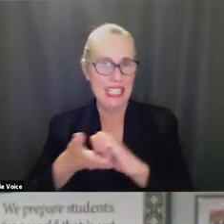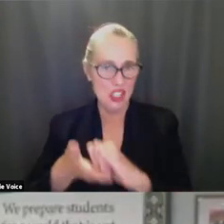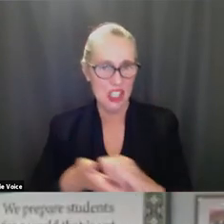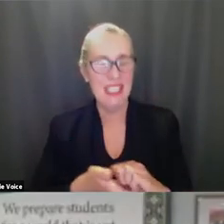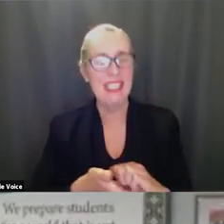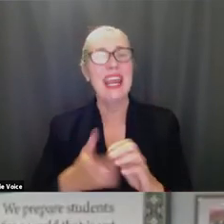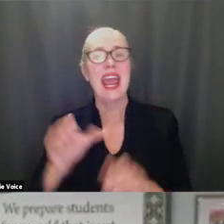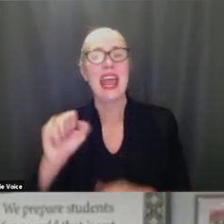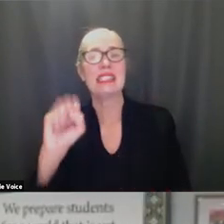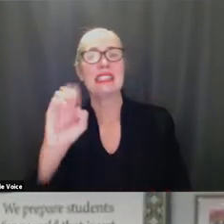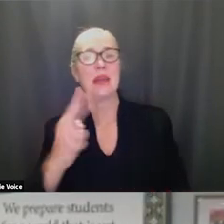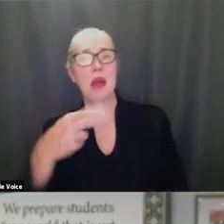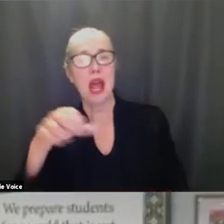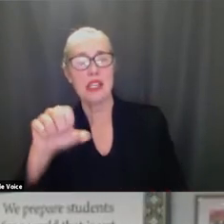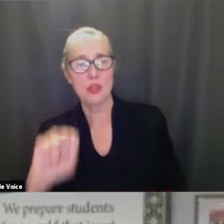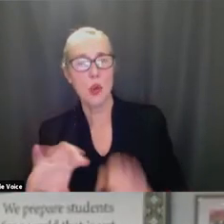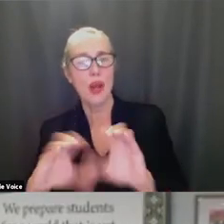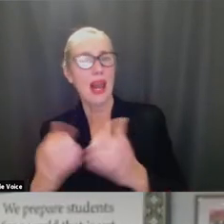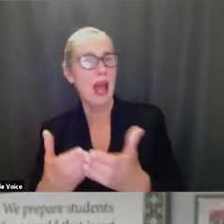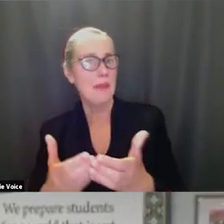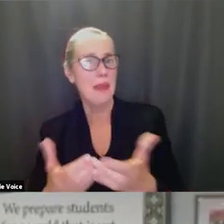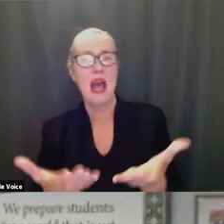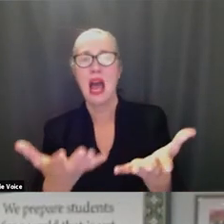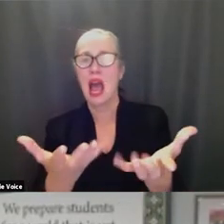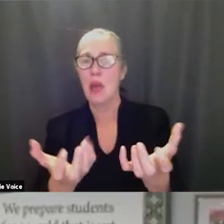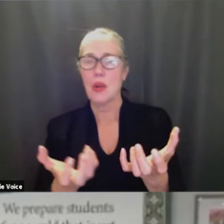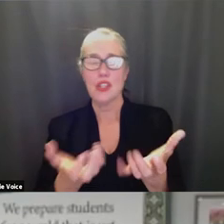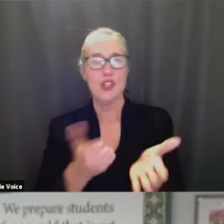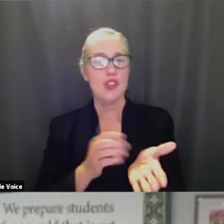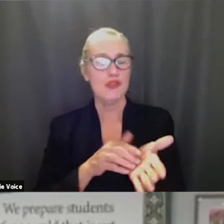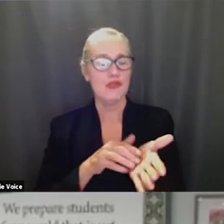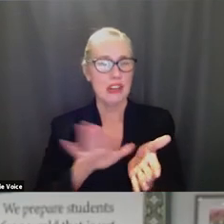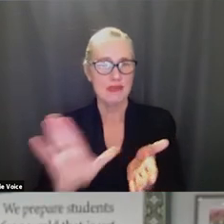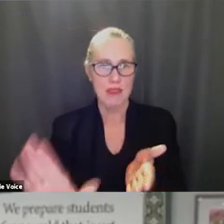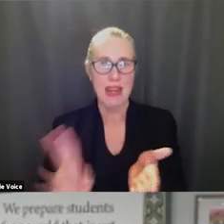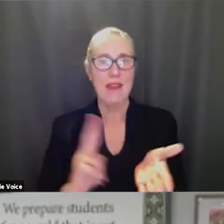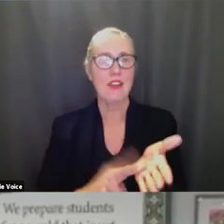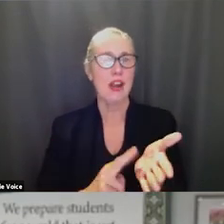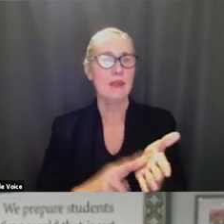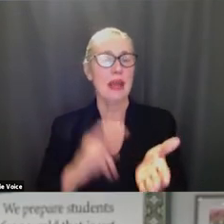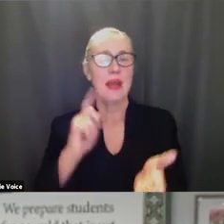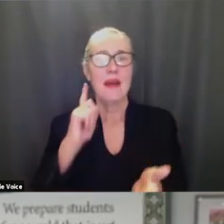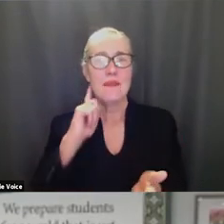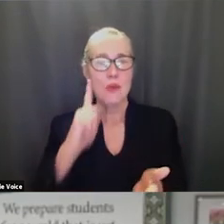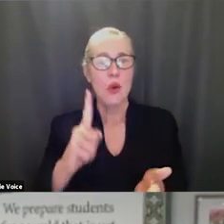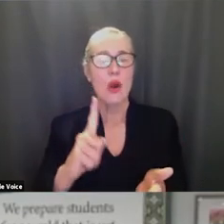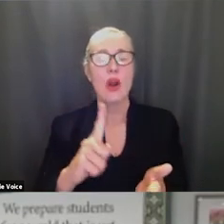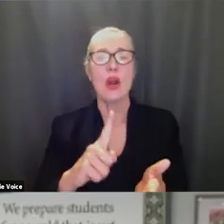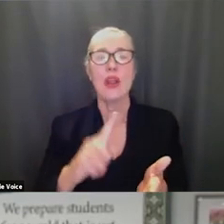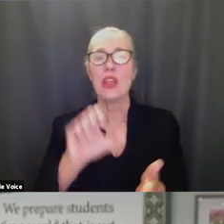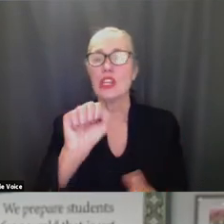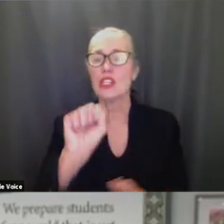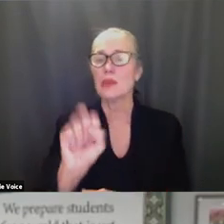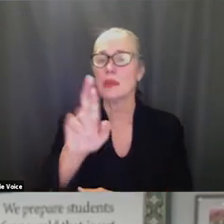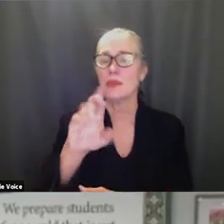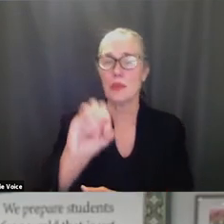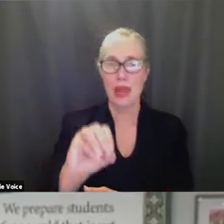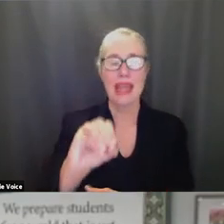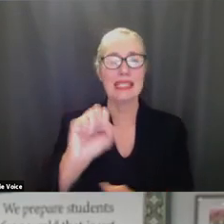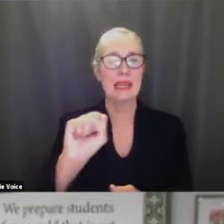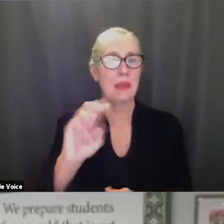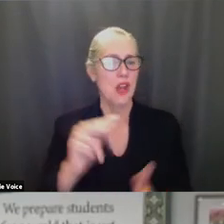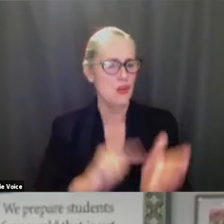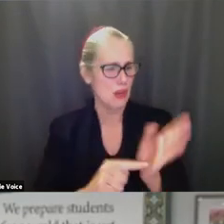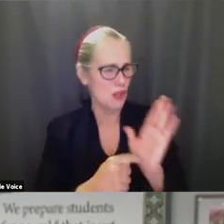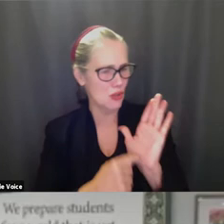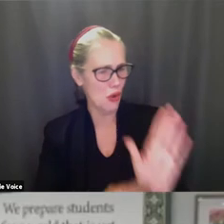to you all today with the request that you did not renew the contract with the santa barbara sheriff's department for the student resource deputy at san marcos research demonstrates that